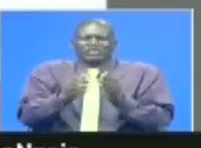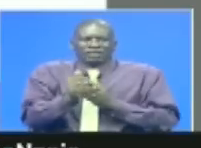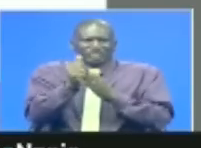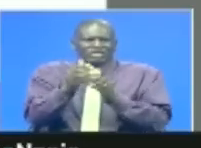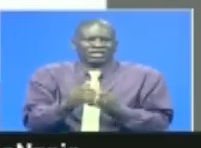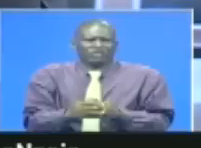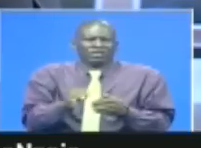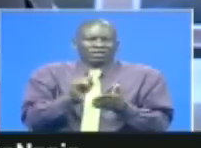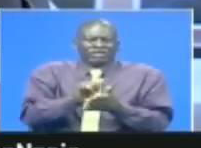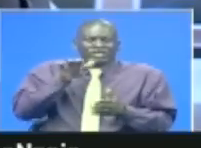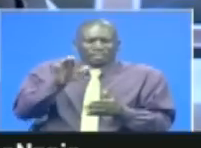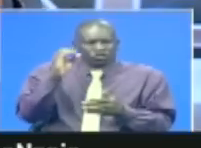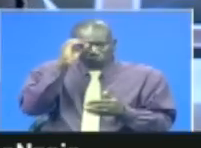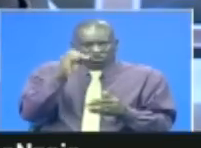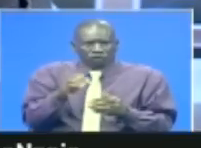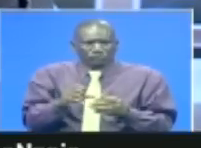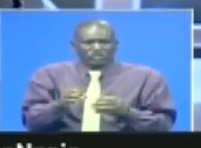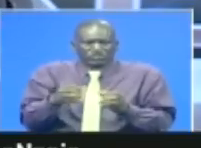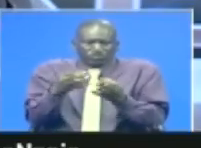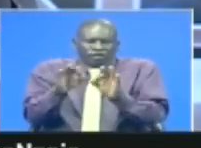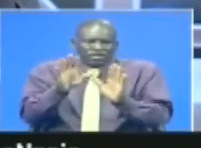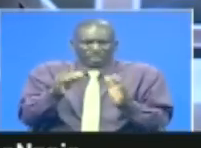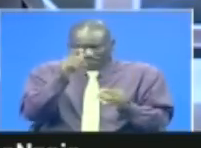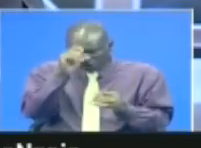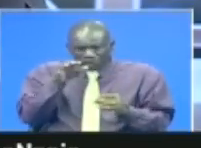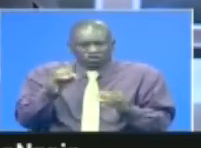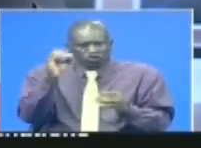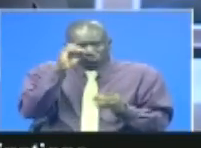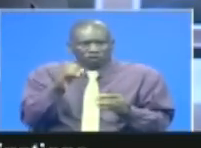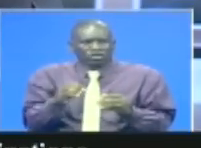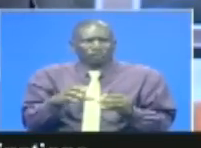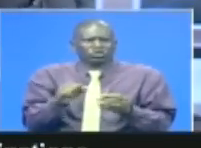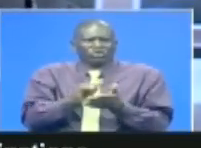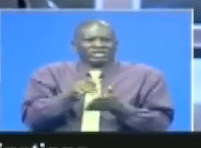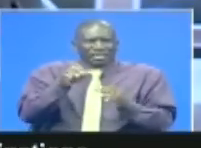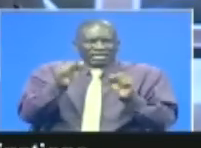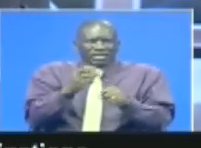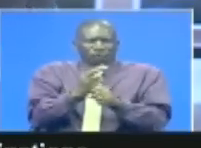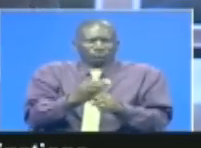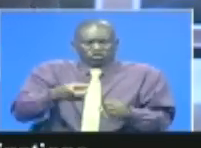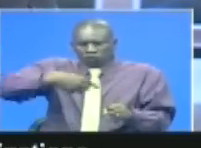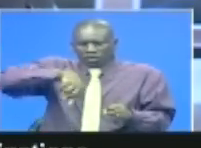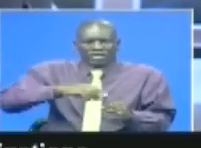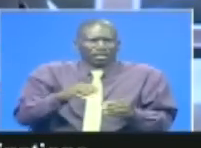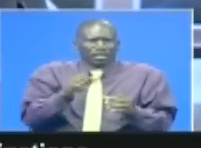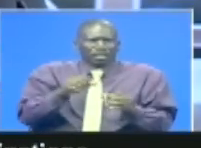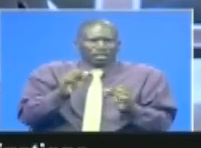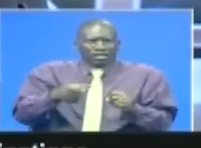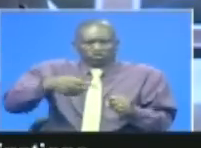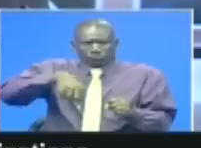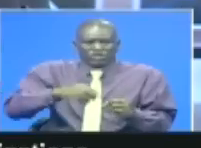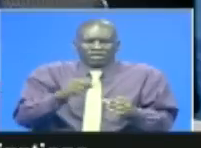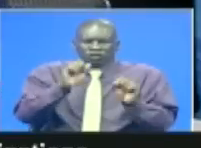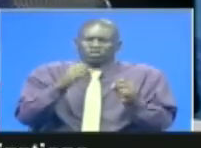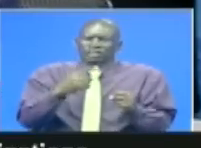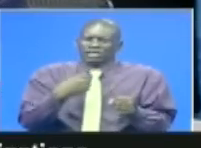Well, that is his opinion. He's entitled to it. I respect his opinion. But that is, he can't use we. He should say I. You